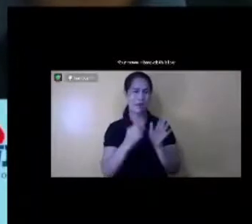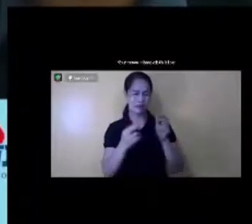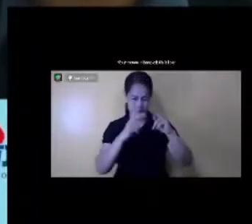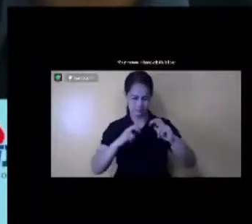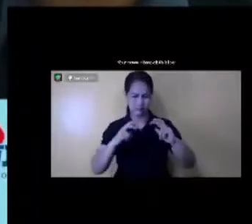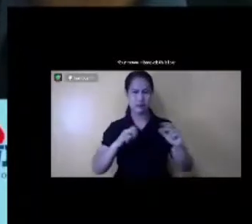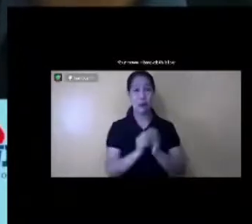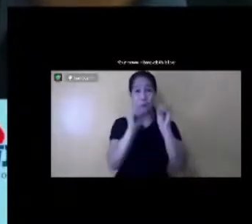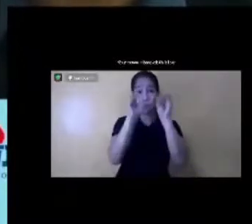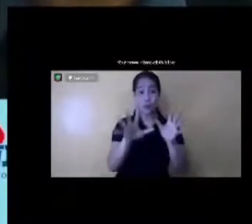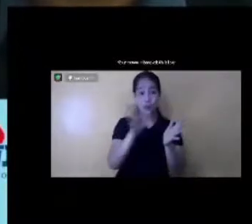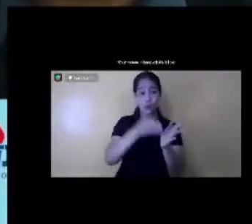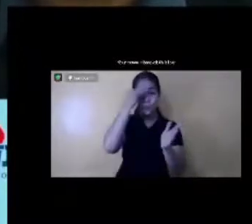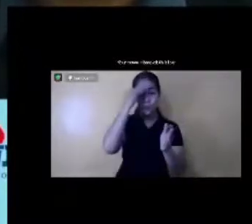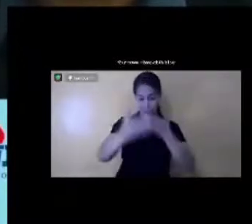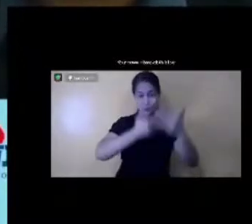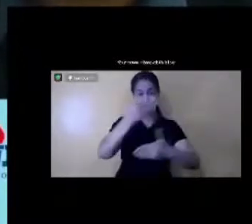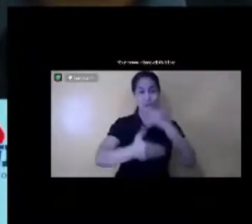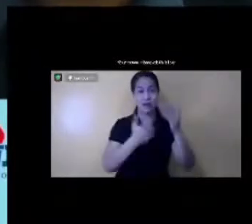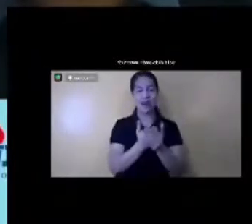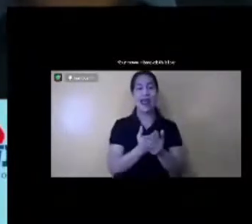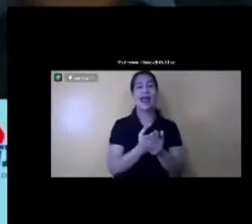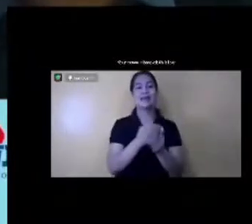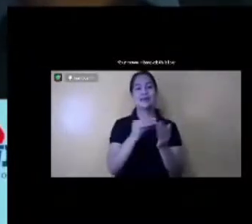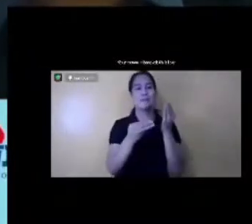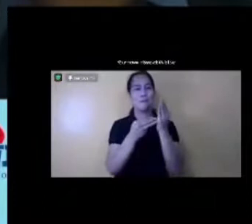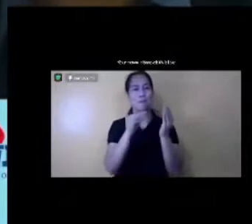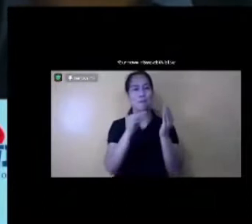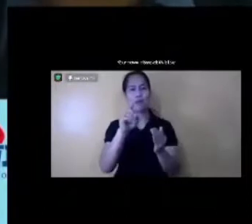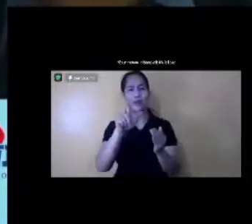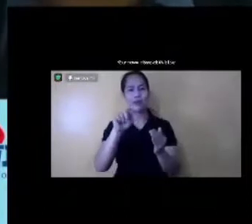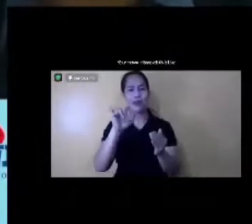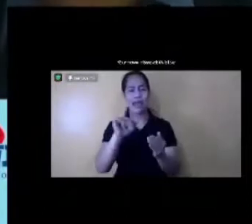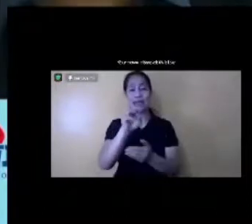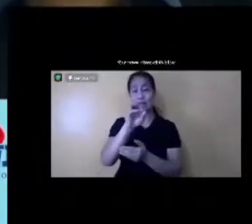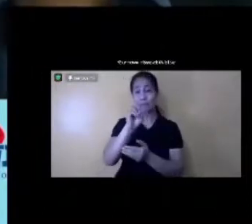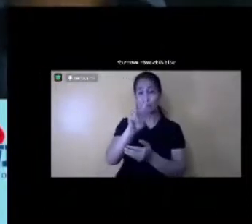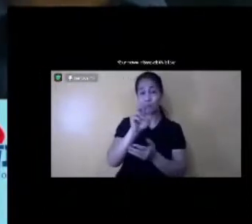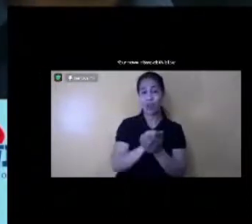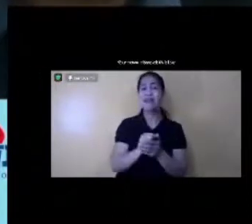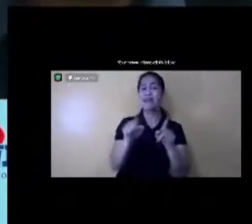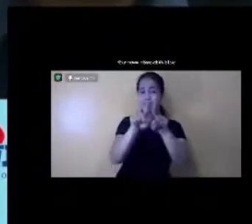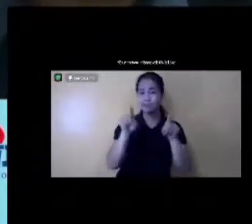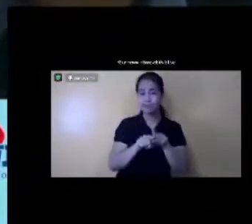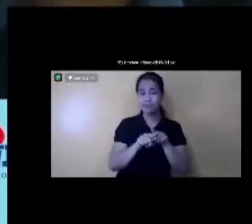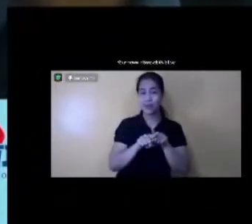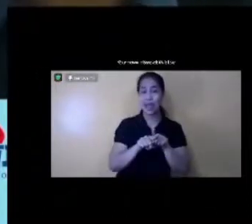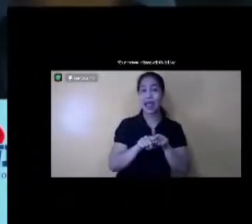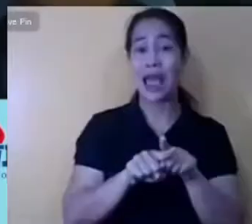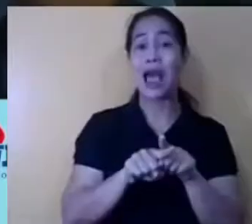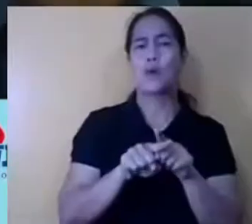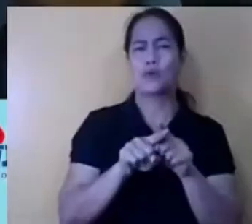learning process in the said modality. The MOV shall also be complemented with